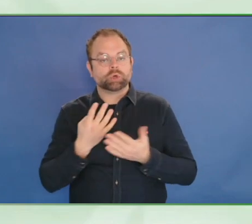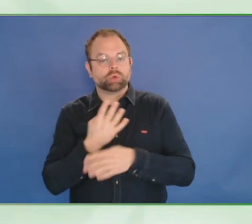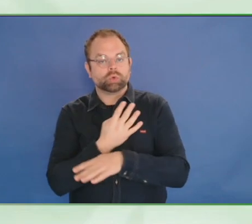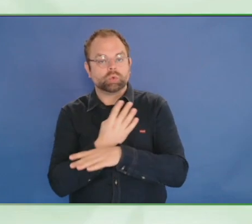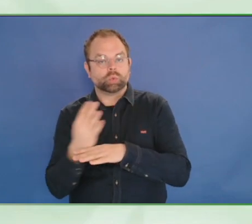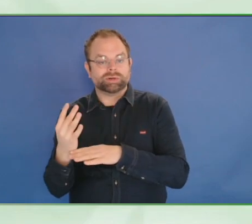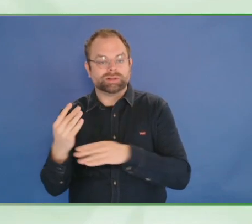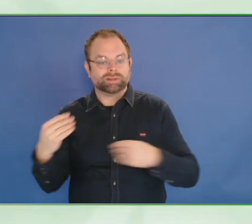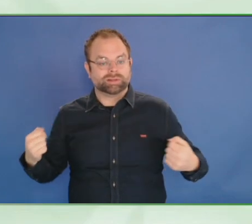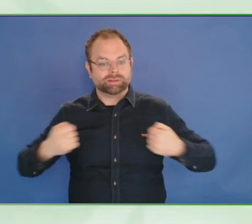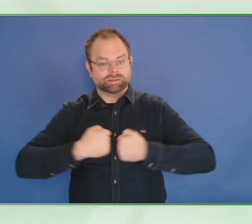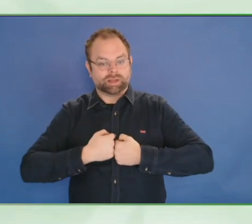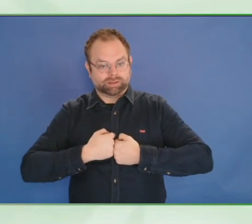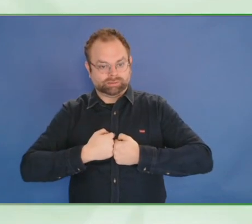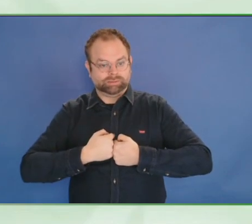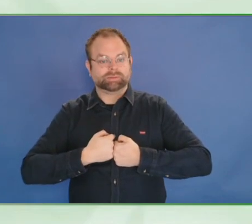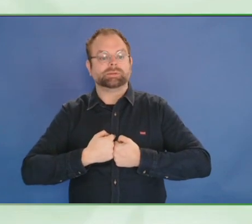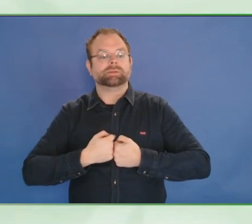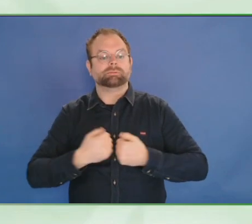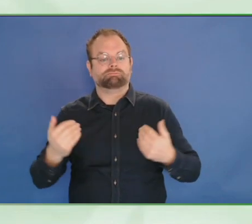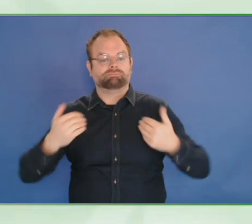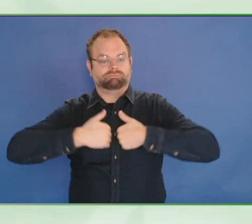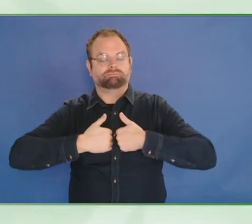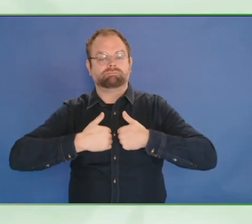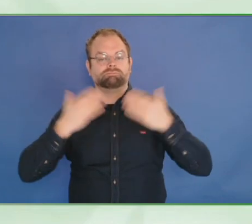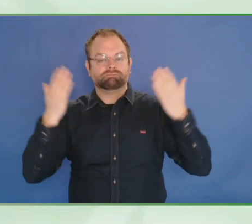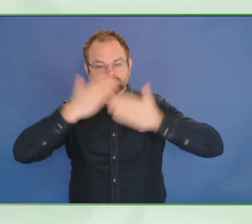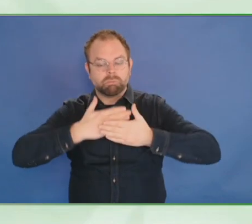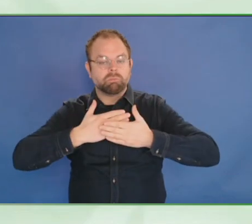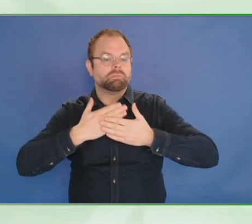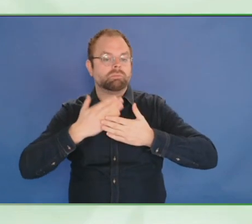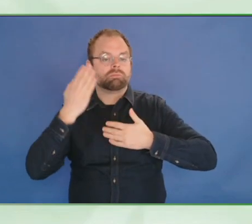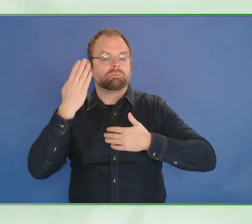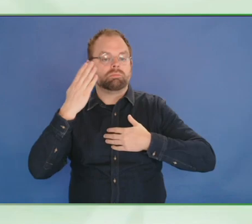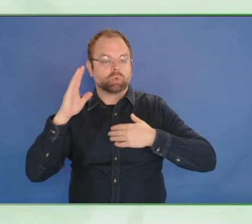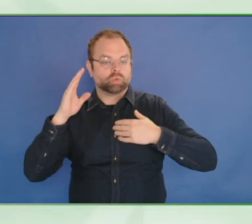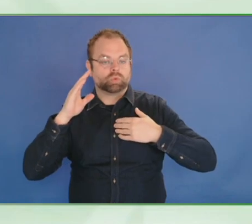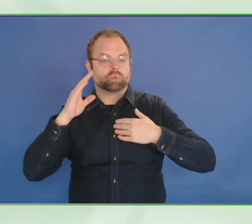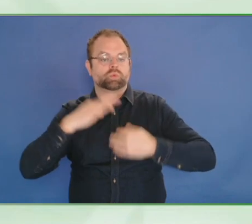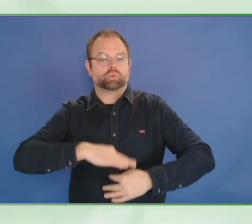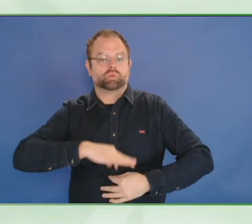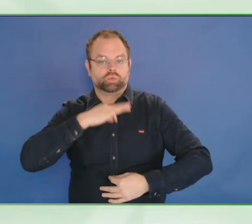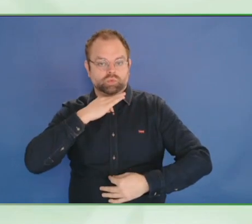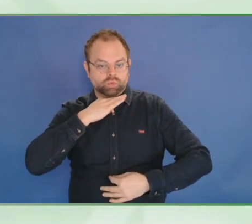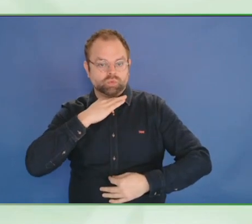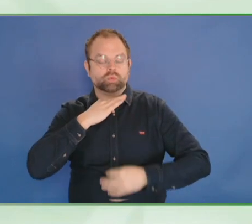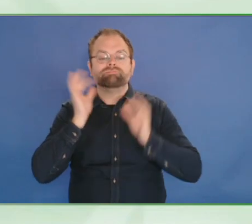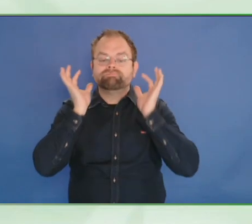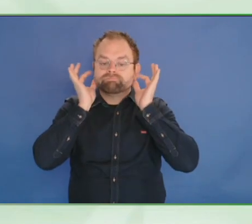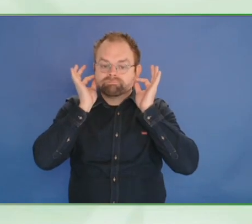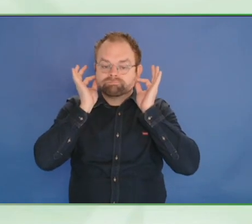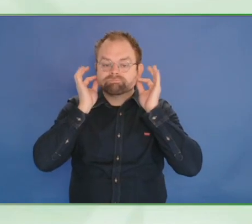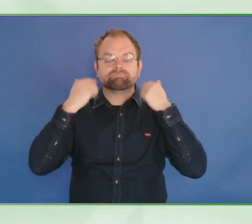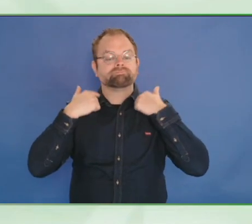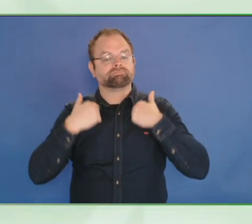inside with my earrings and a necklace, choker. And I'm a